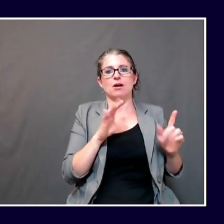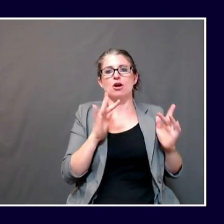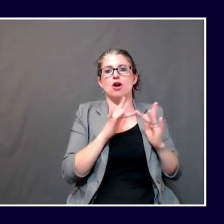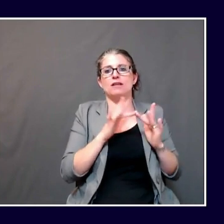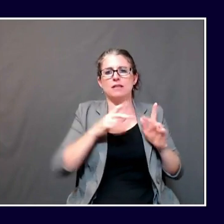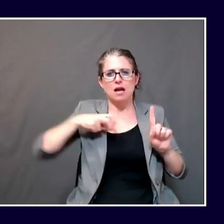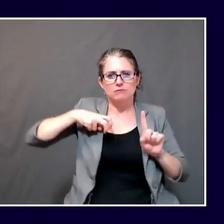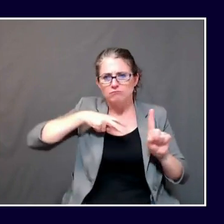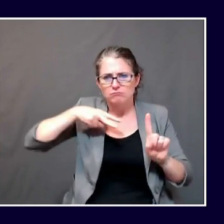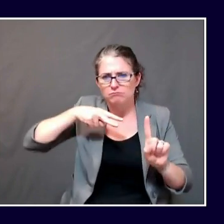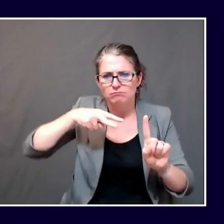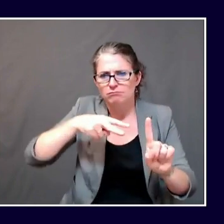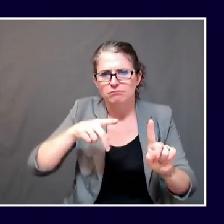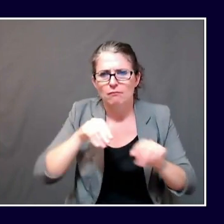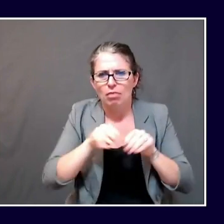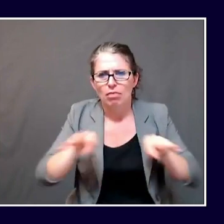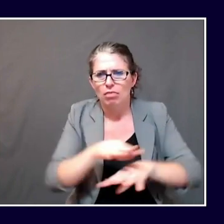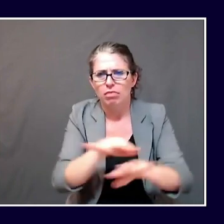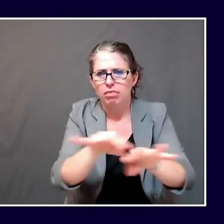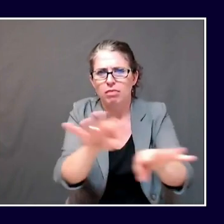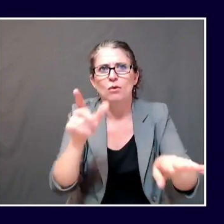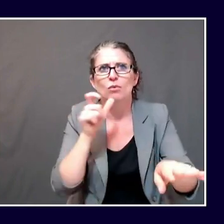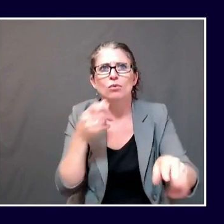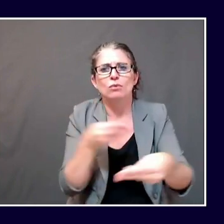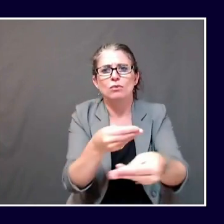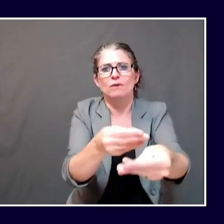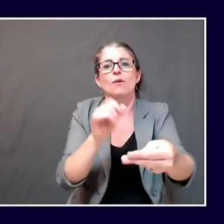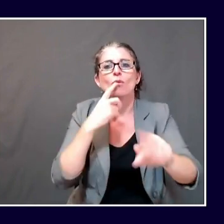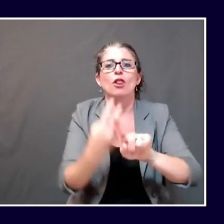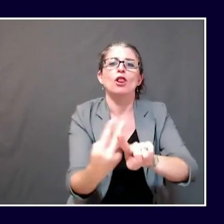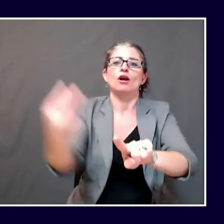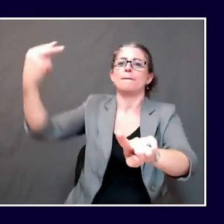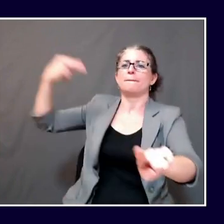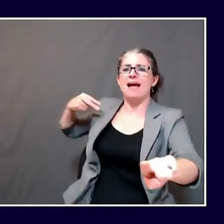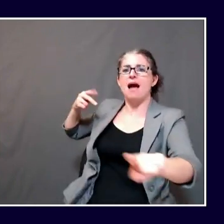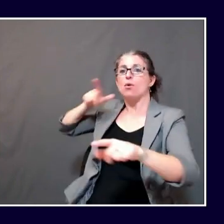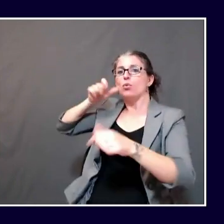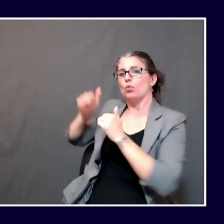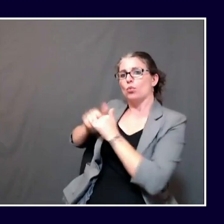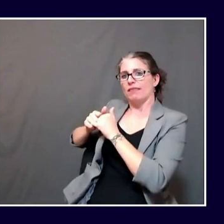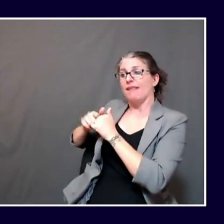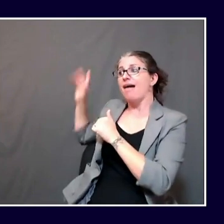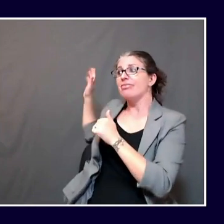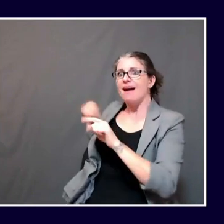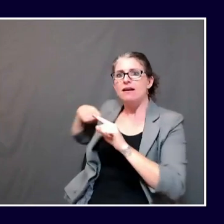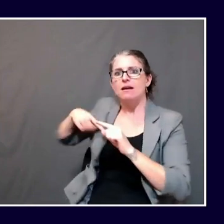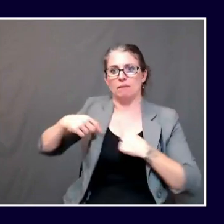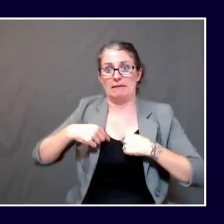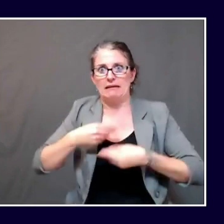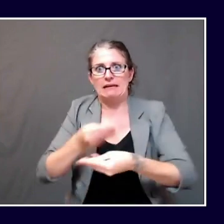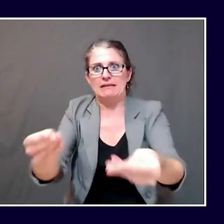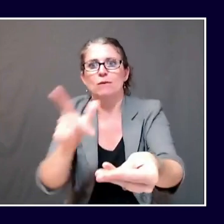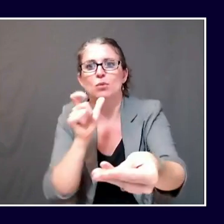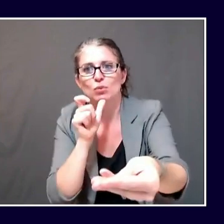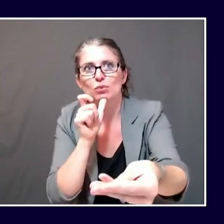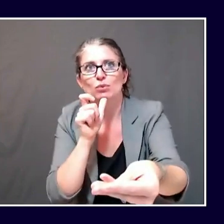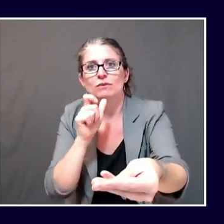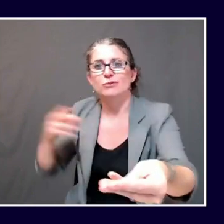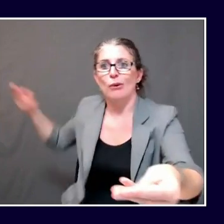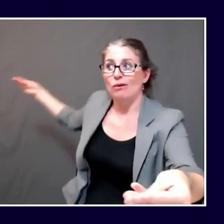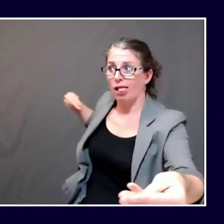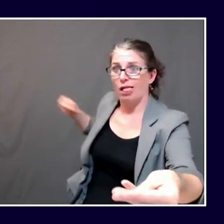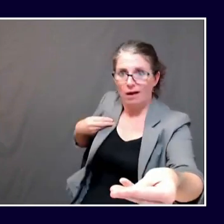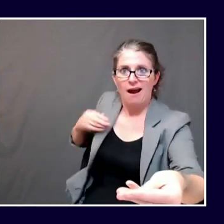these data tell us is that because the increasing percentage of cases that are not associated with an outbreak, because that's been